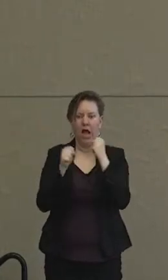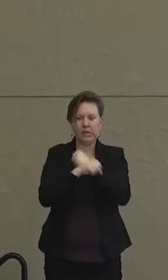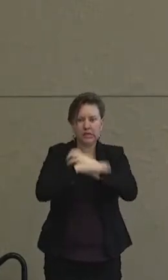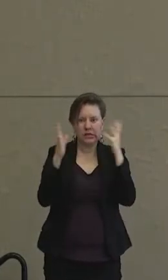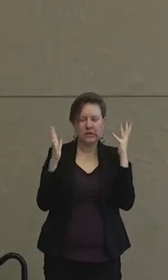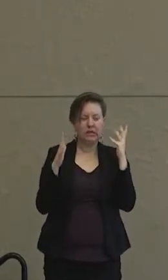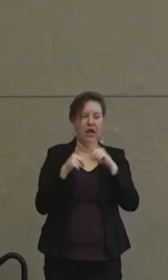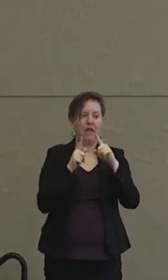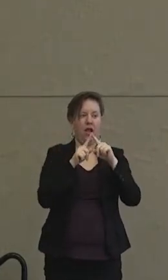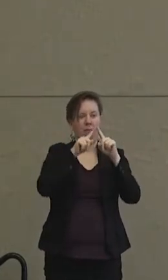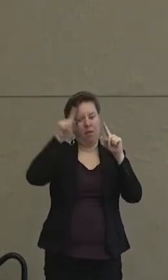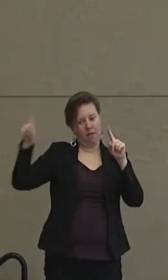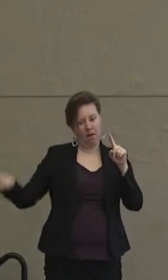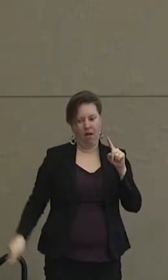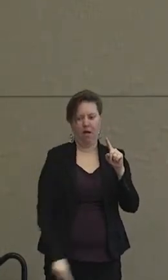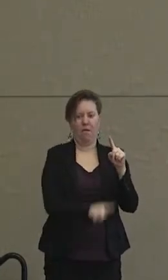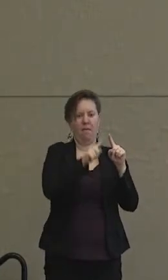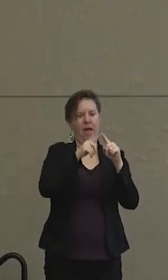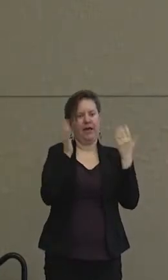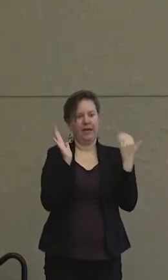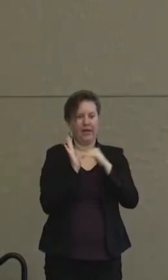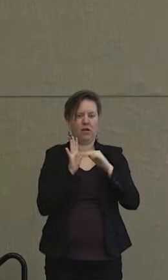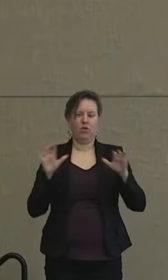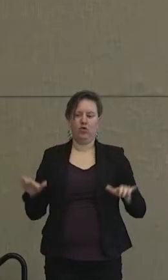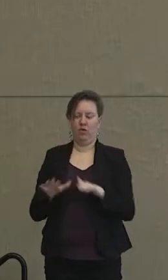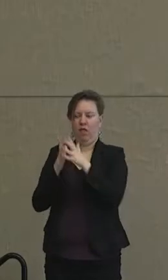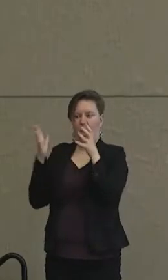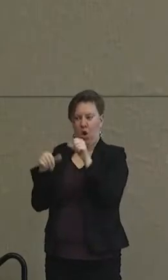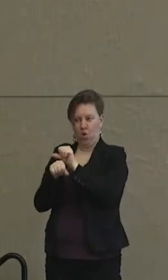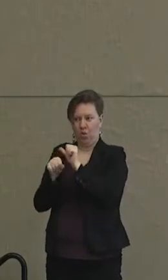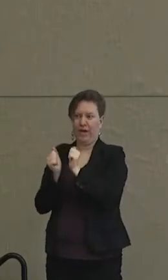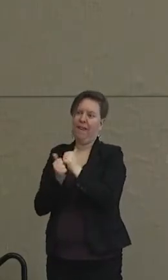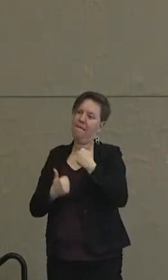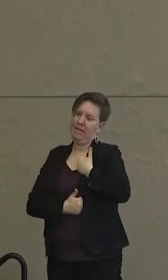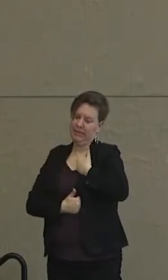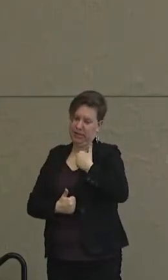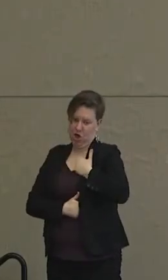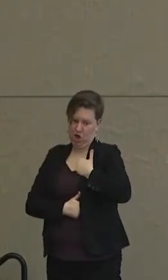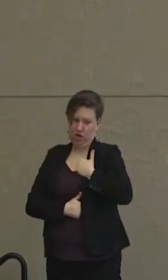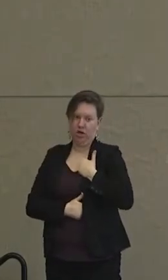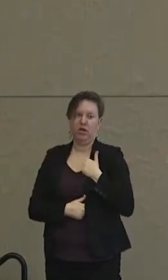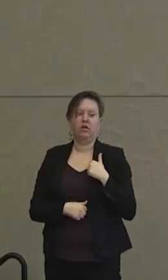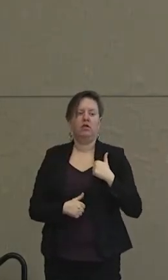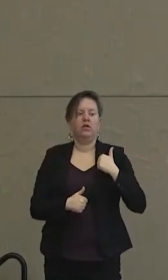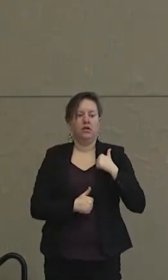coming full circle, I'm also doing a lot of work in the military. The military's,